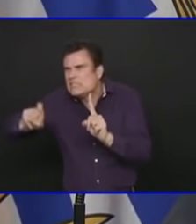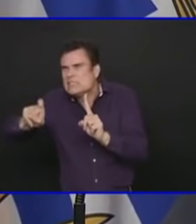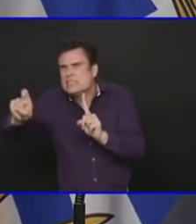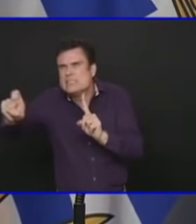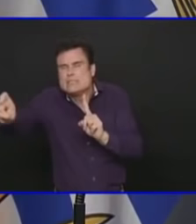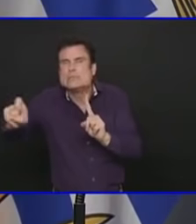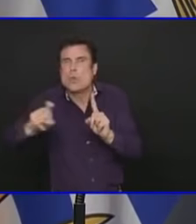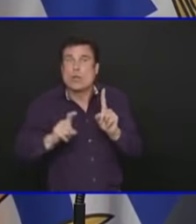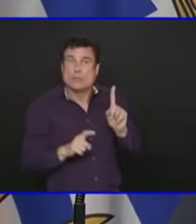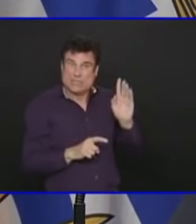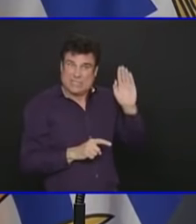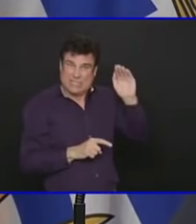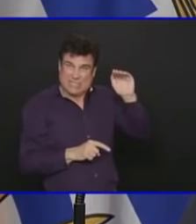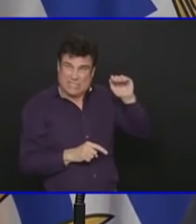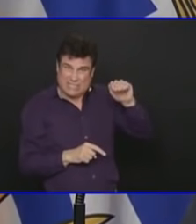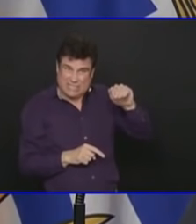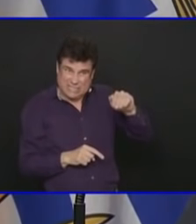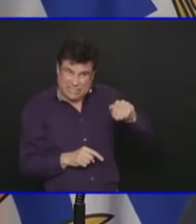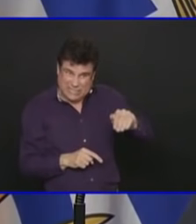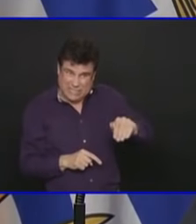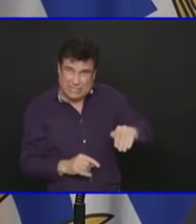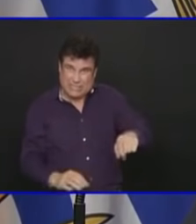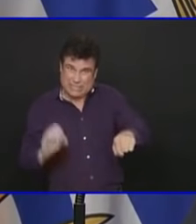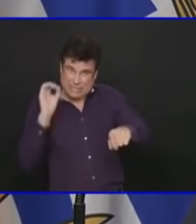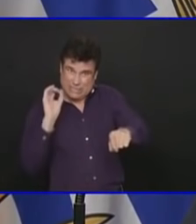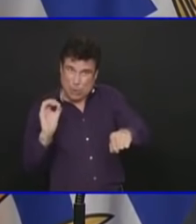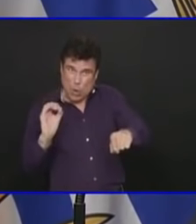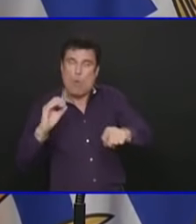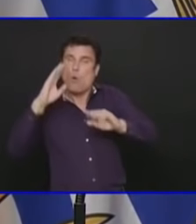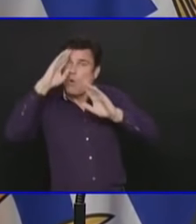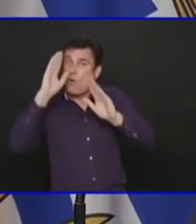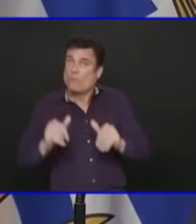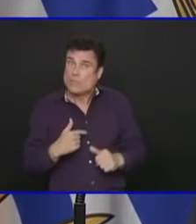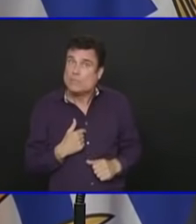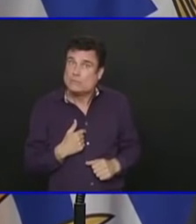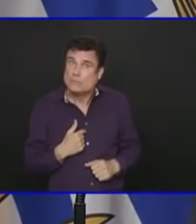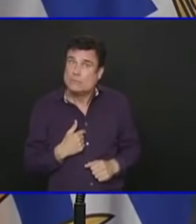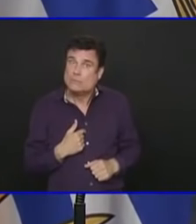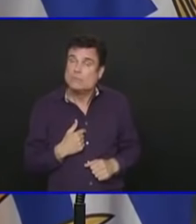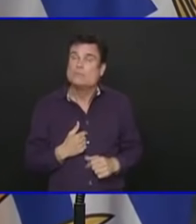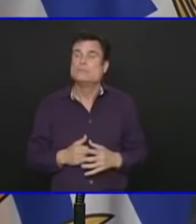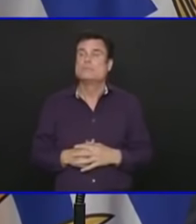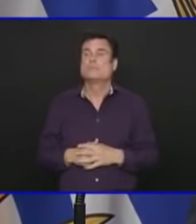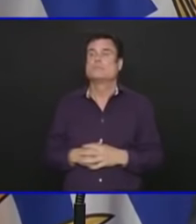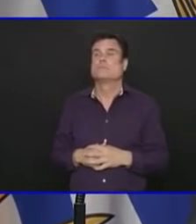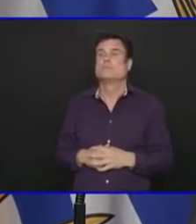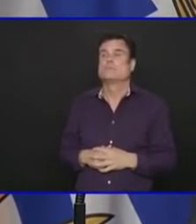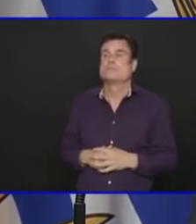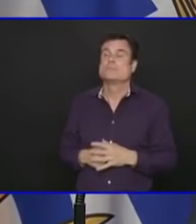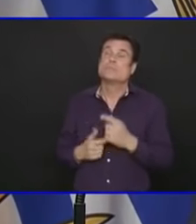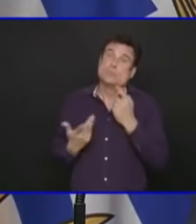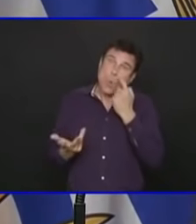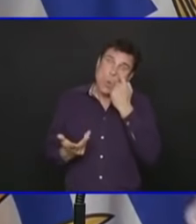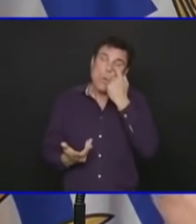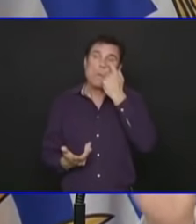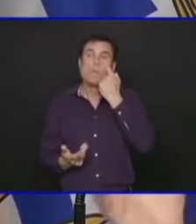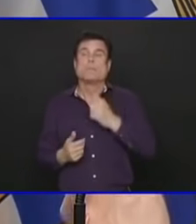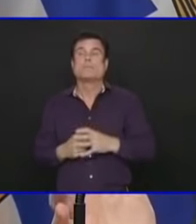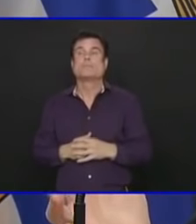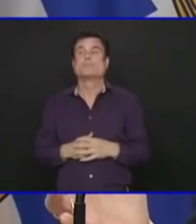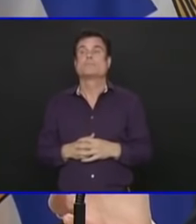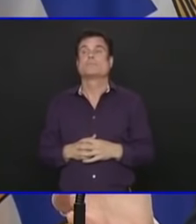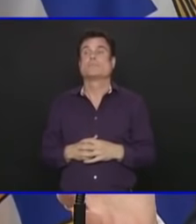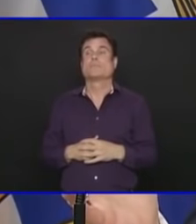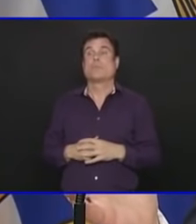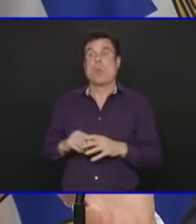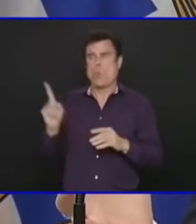in our communities that can't be linked to a known case or a known outbreak. That's really good news for me. We